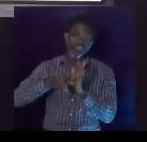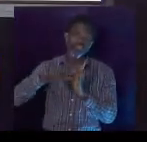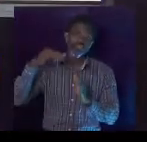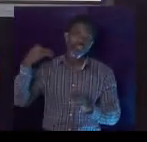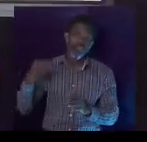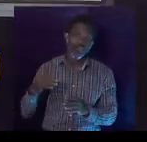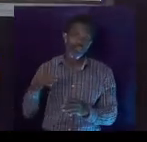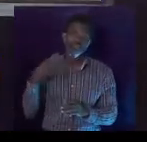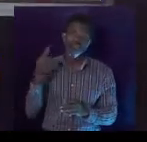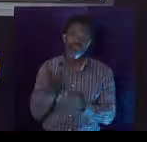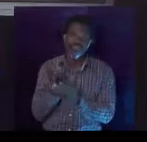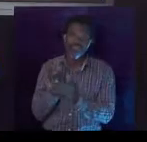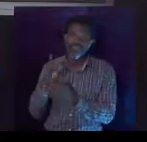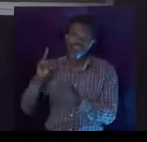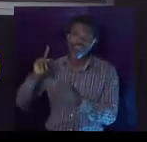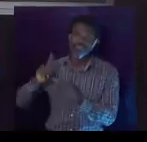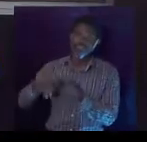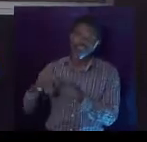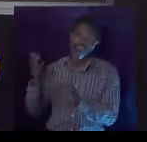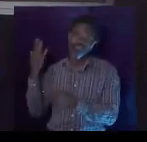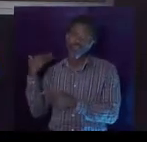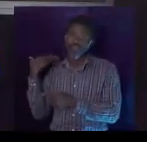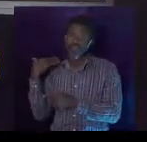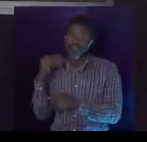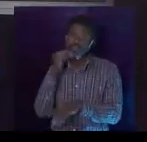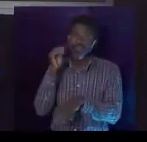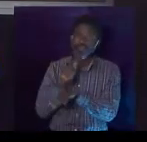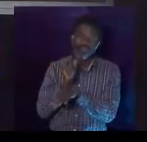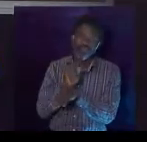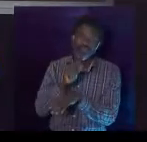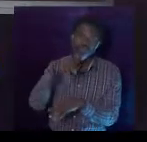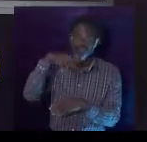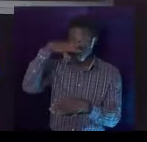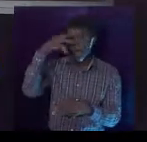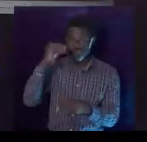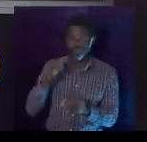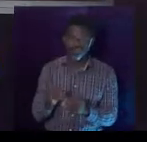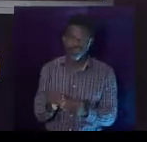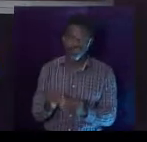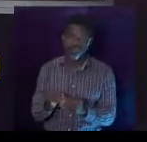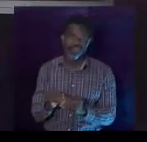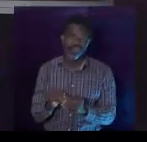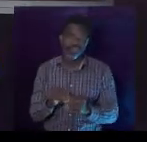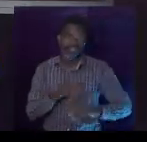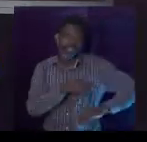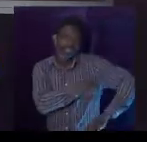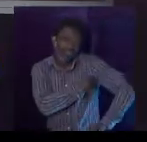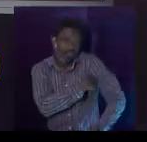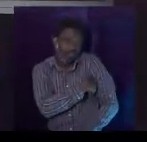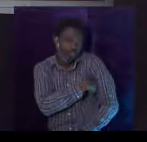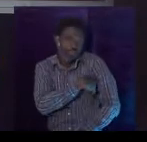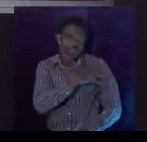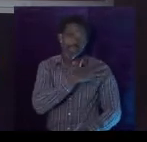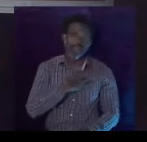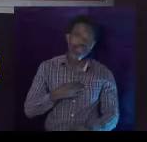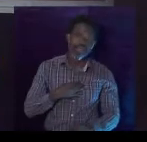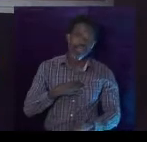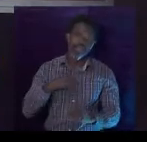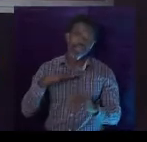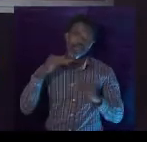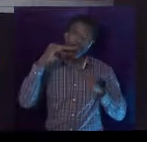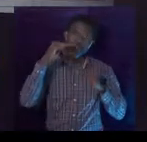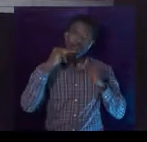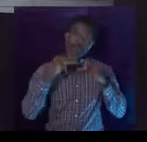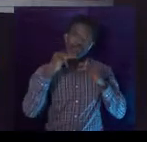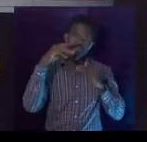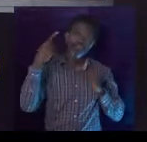the correction to previous homework. You were asked to study these thermometers and measure